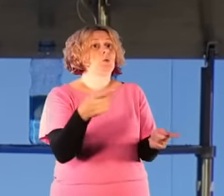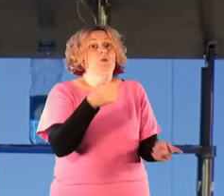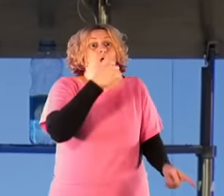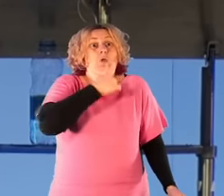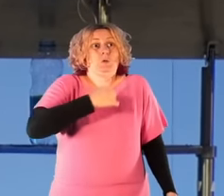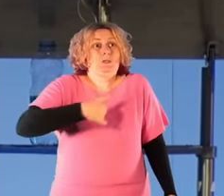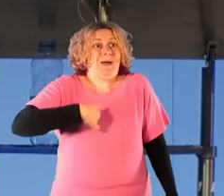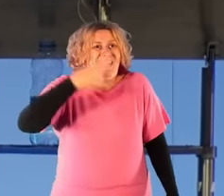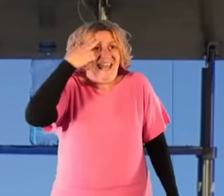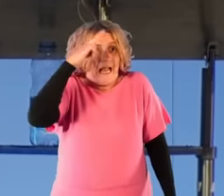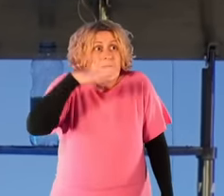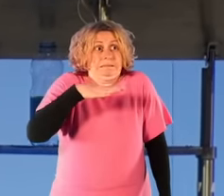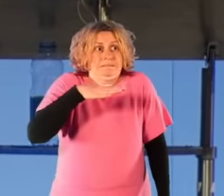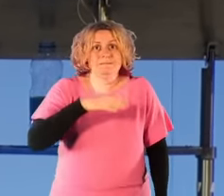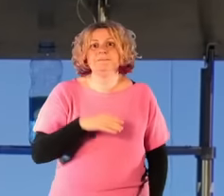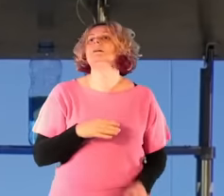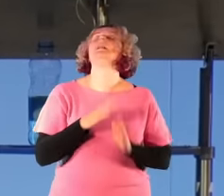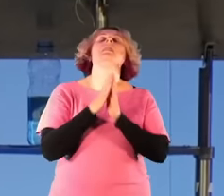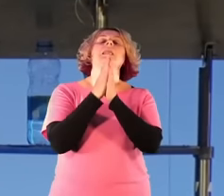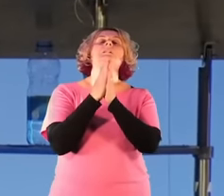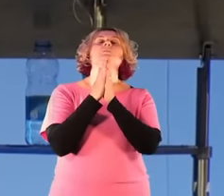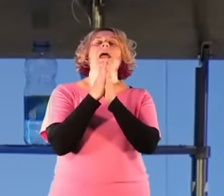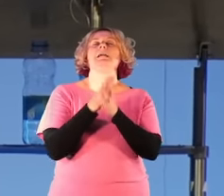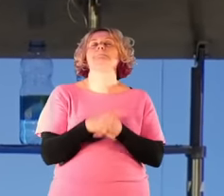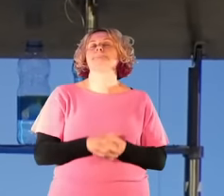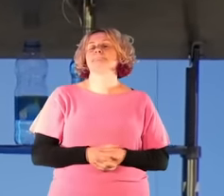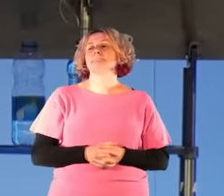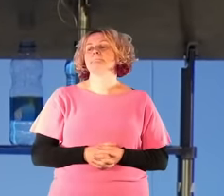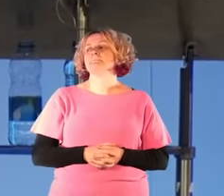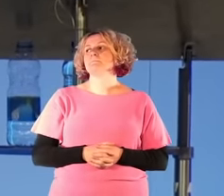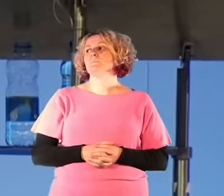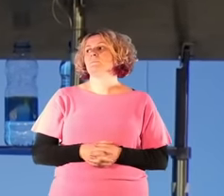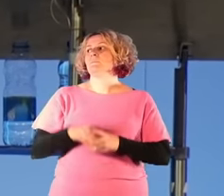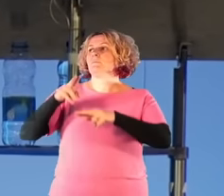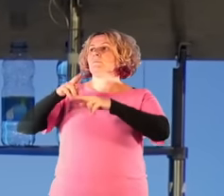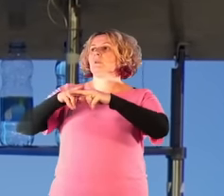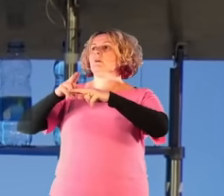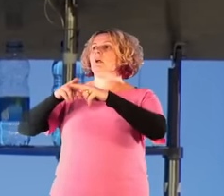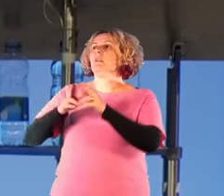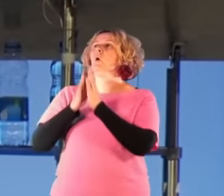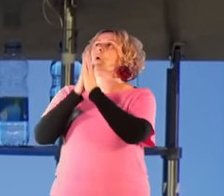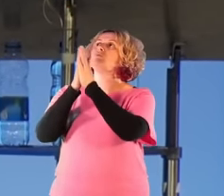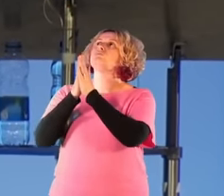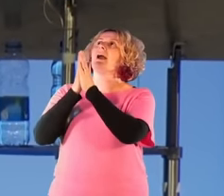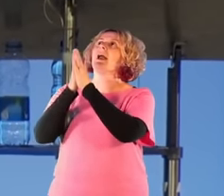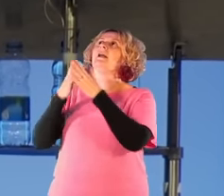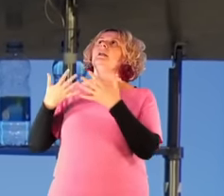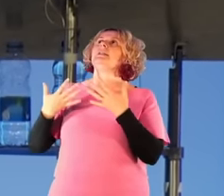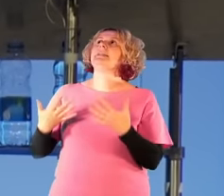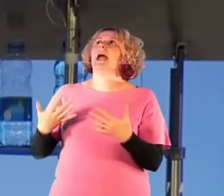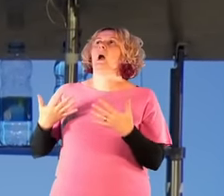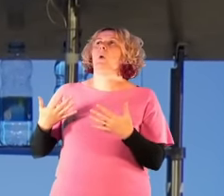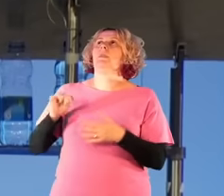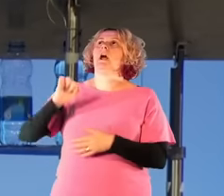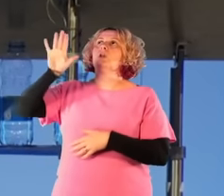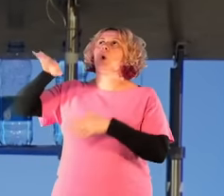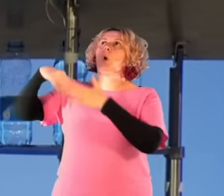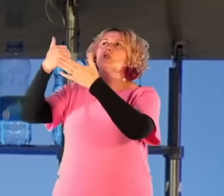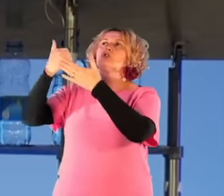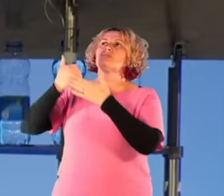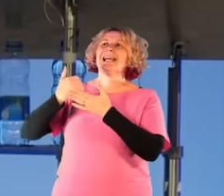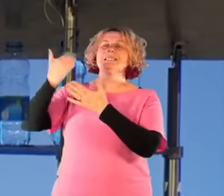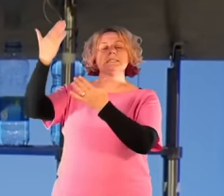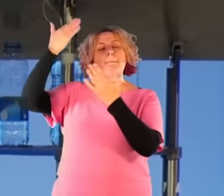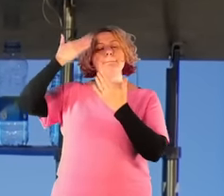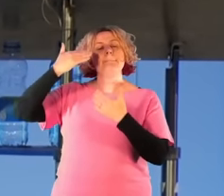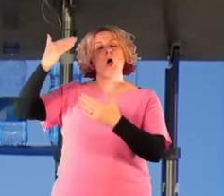But let's pray. Oh, Father, we do pray now that in your grace and in your mercy, you